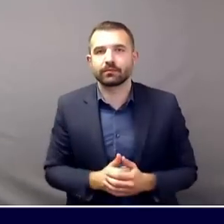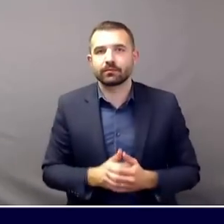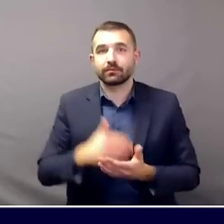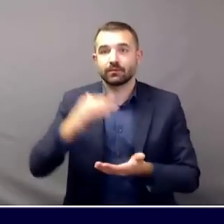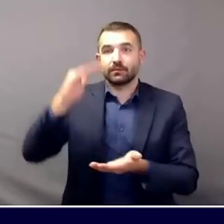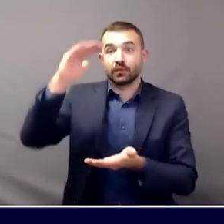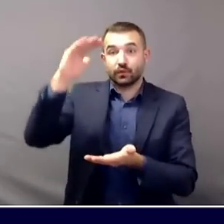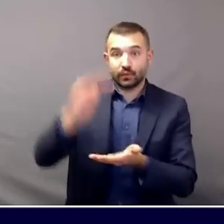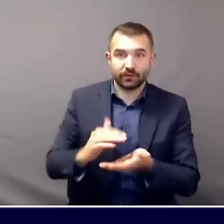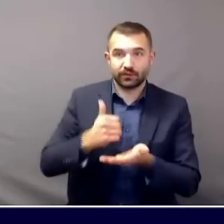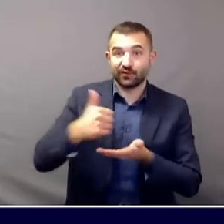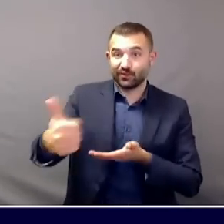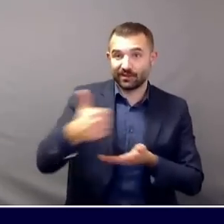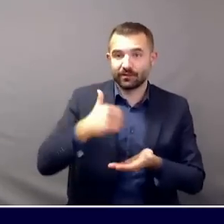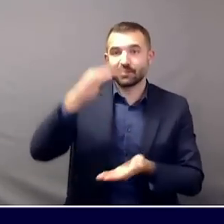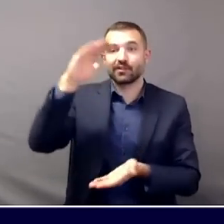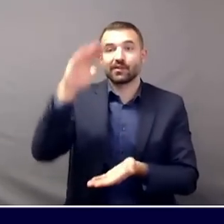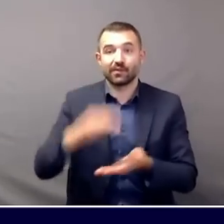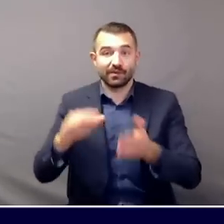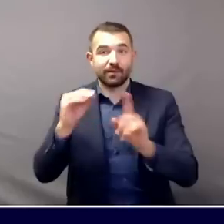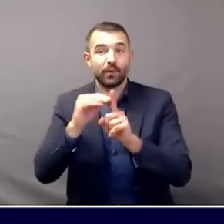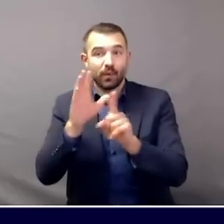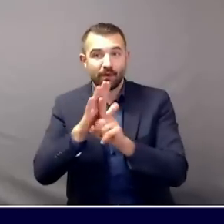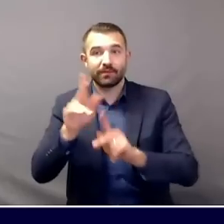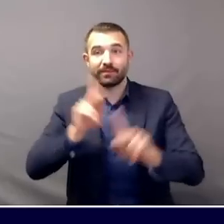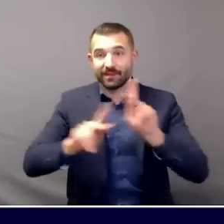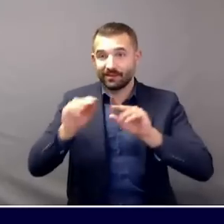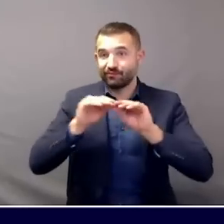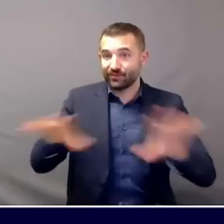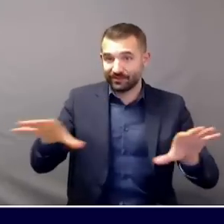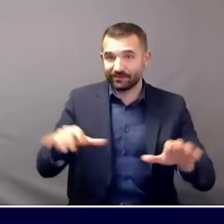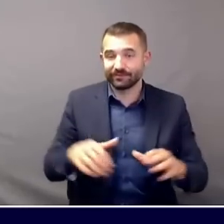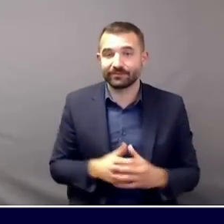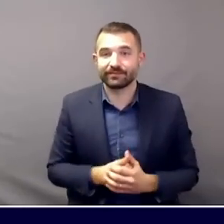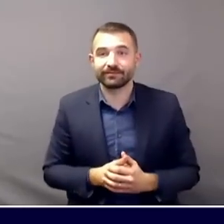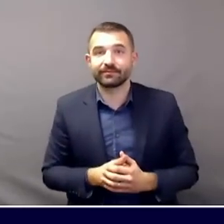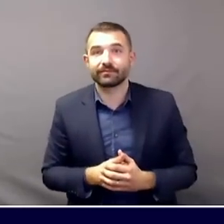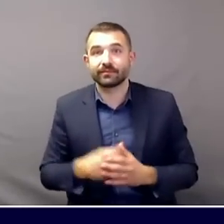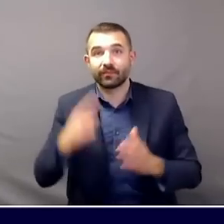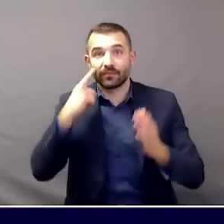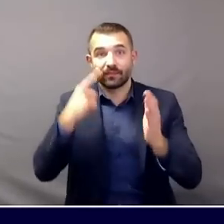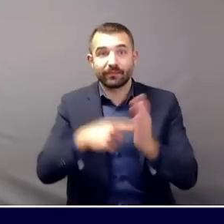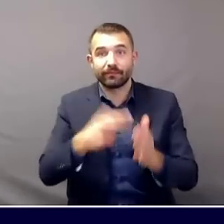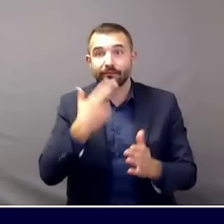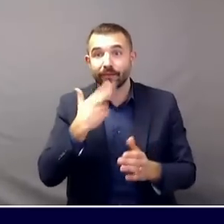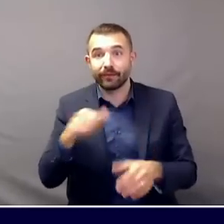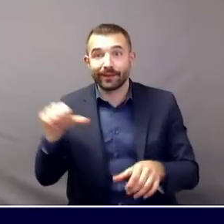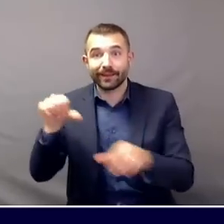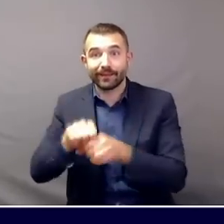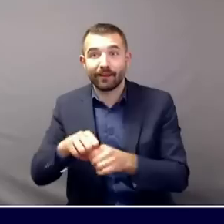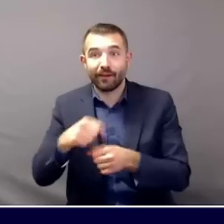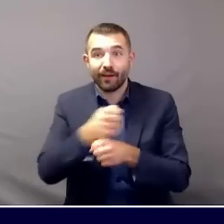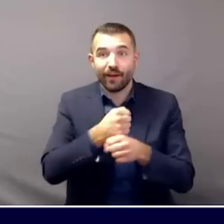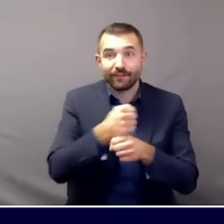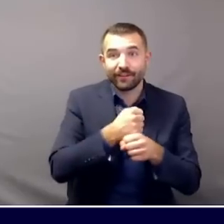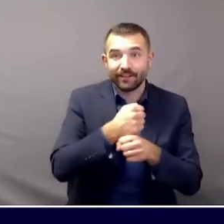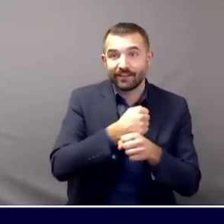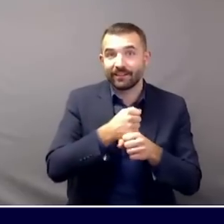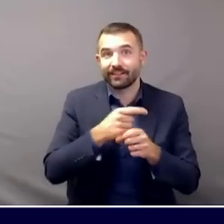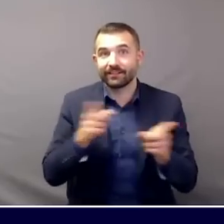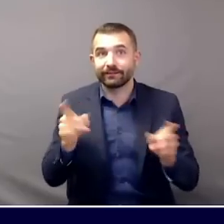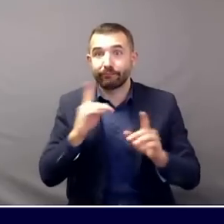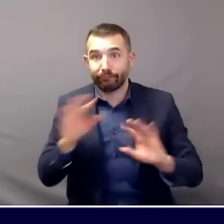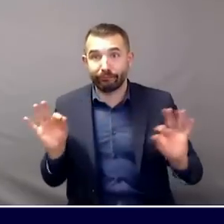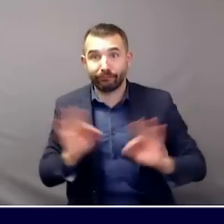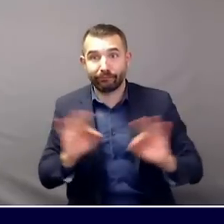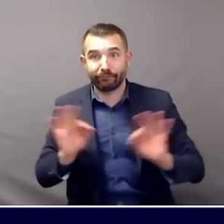less exposure to other people. If you're stopping for gas, stopping for coffee, stopping for whatever, or seeing other people,